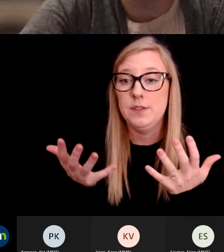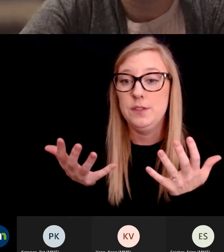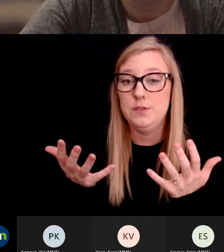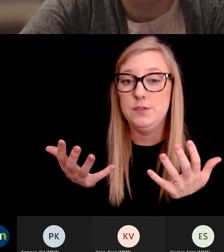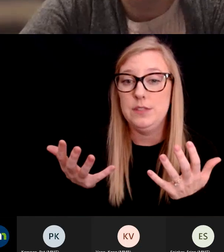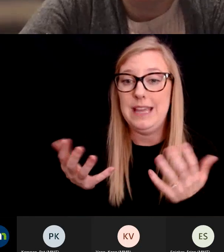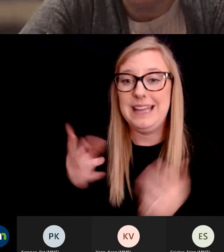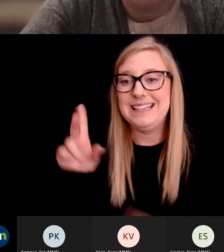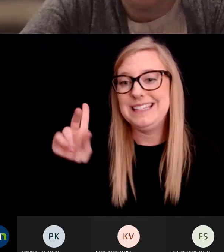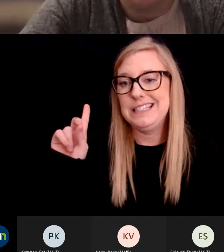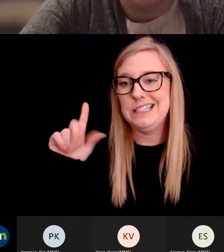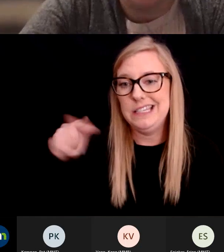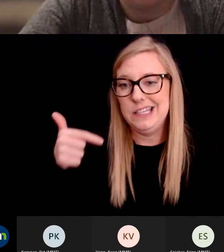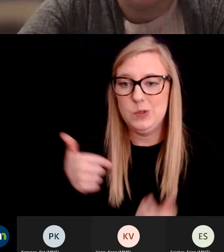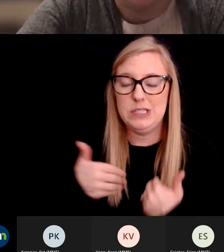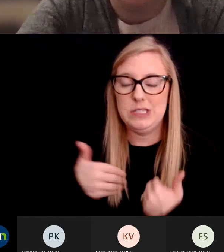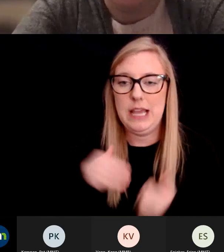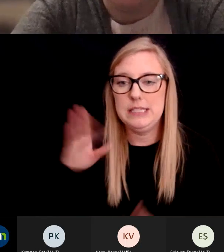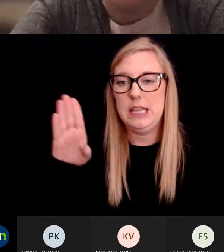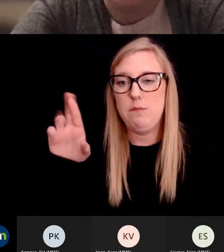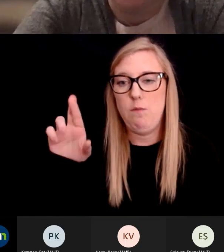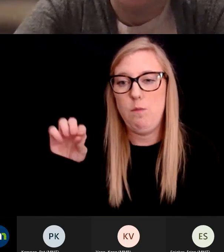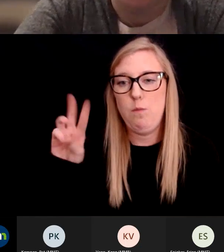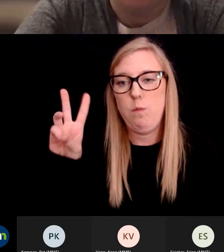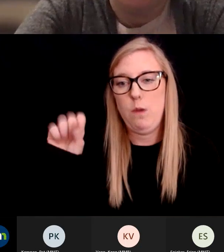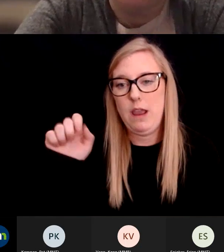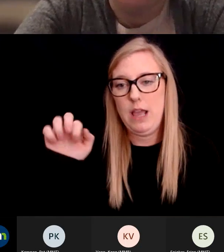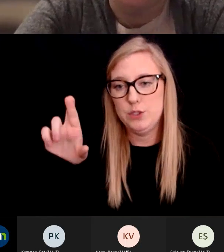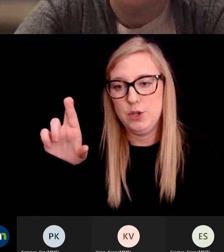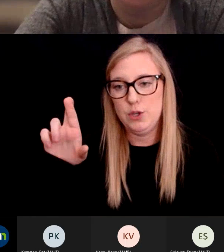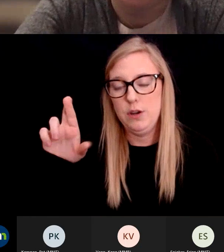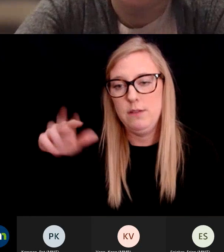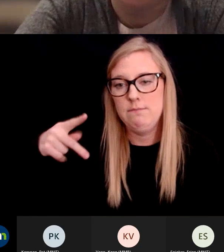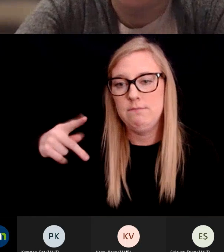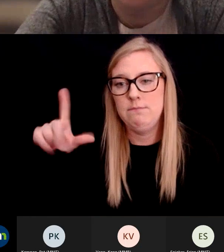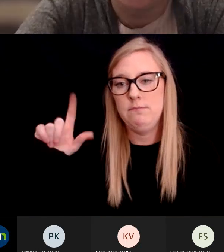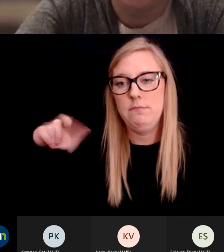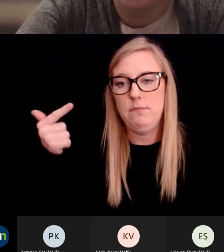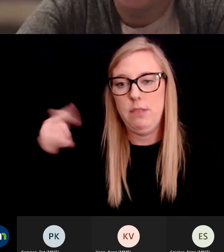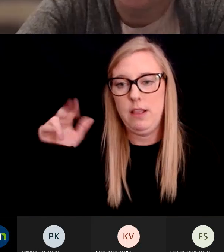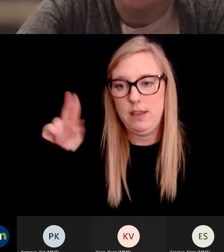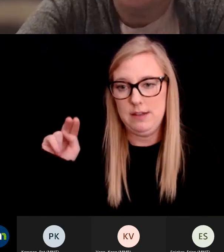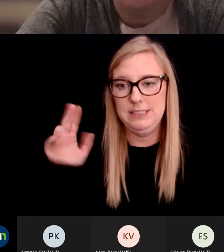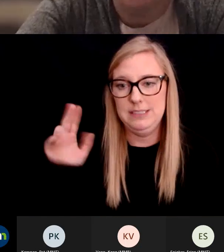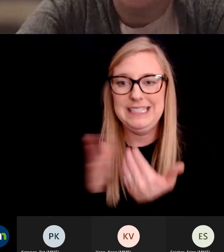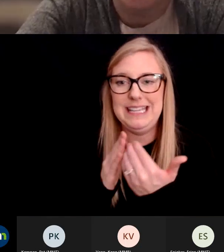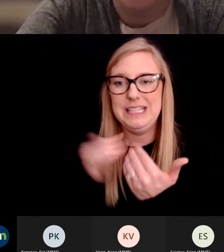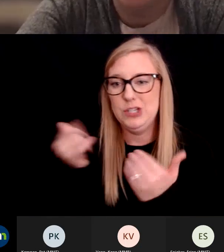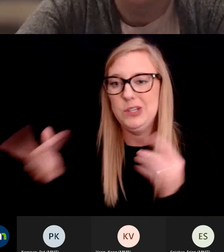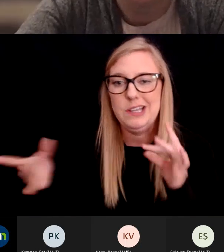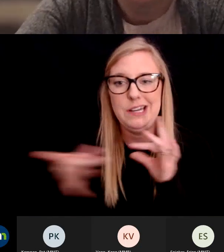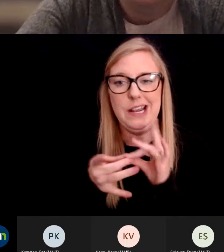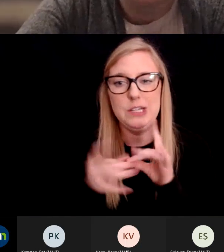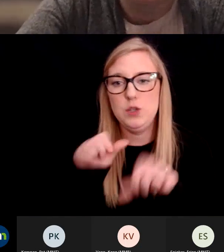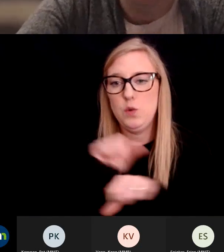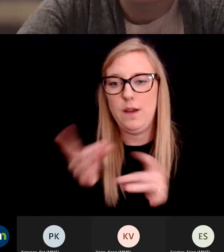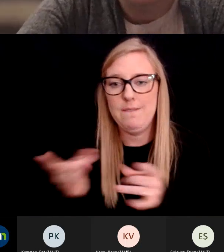DQ has just a browser plugin, so it's much easier to put into like your workflow, just the inspector